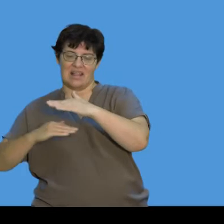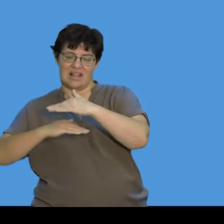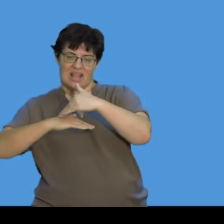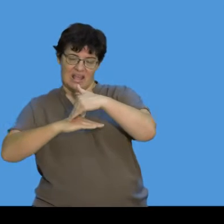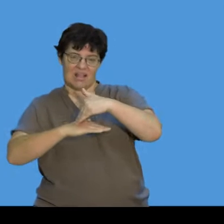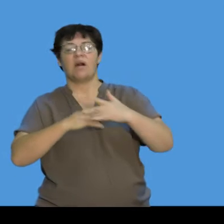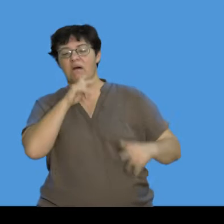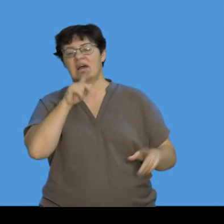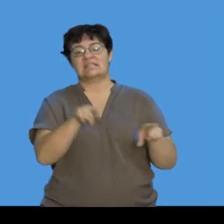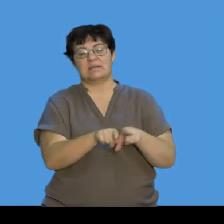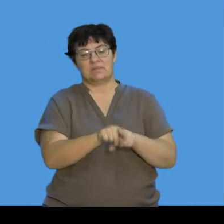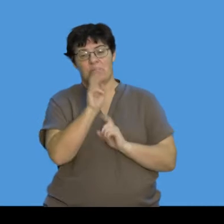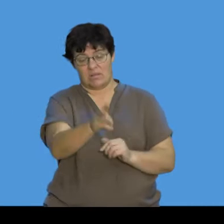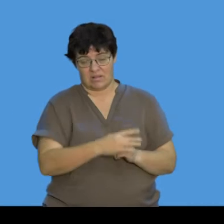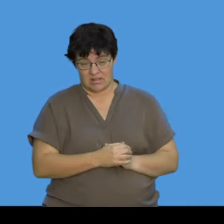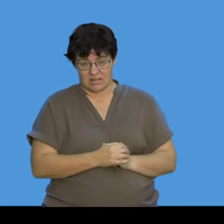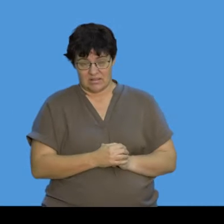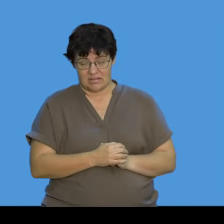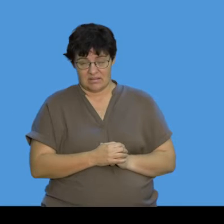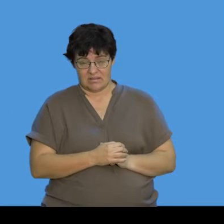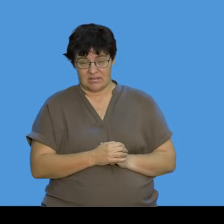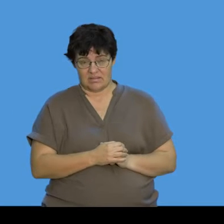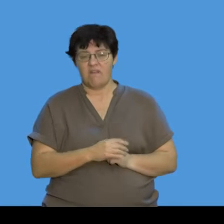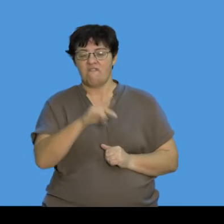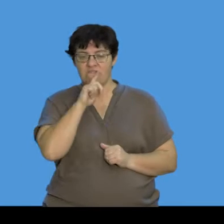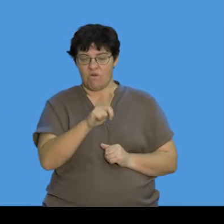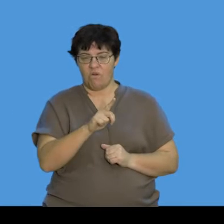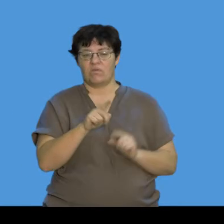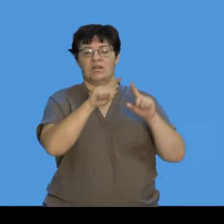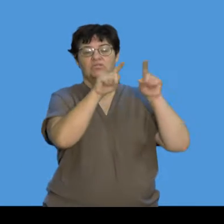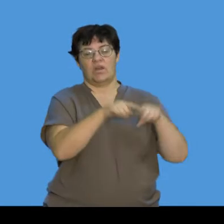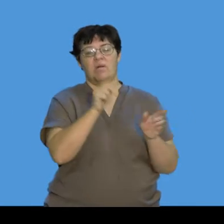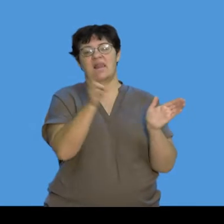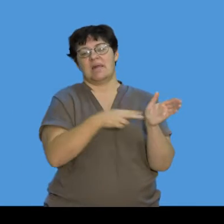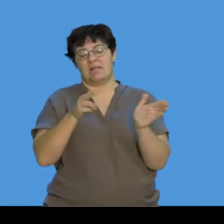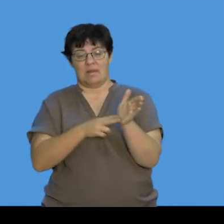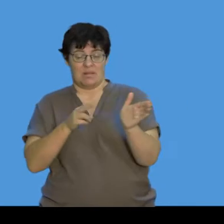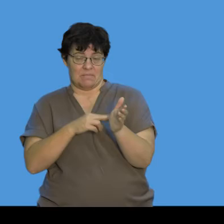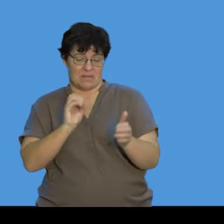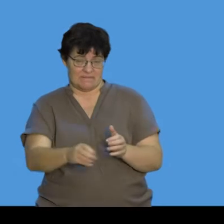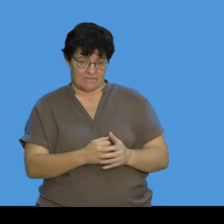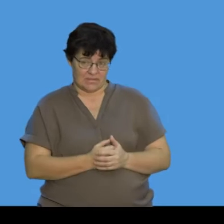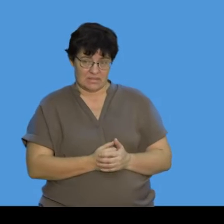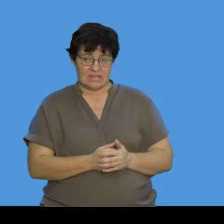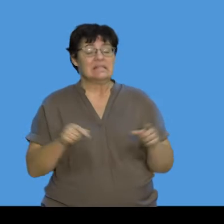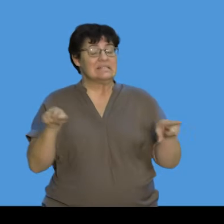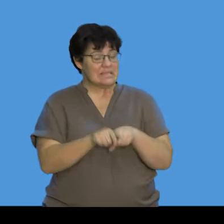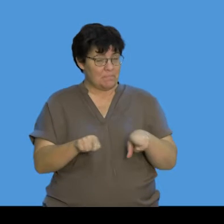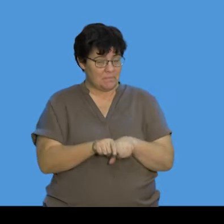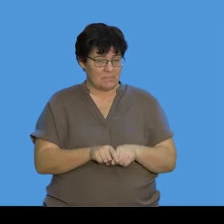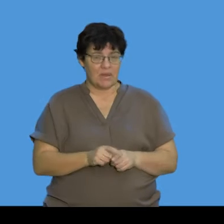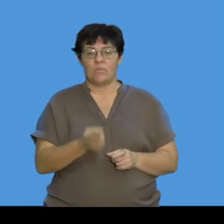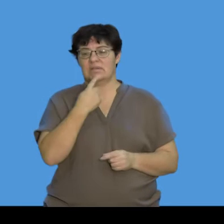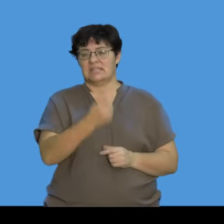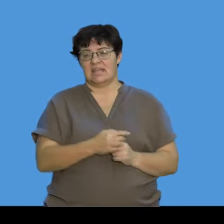using the correspondence in terms of the triangles when you label them. And consequently, we